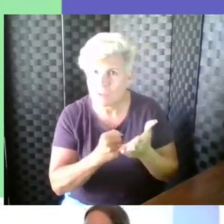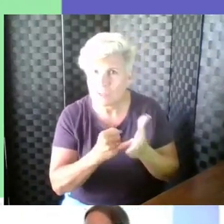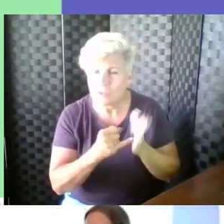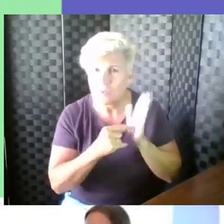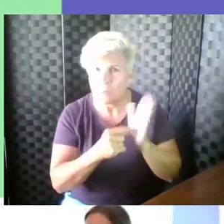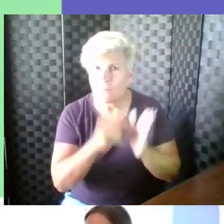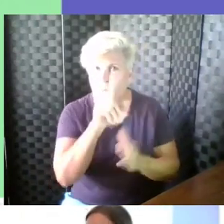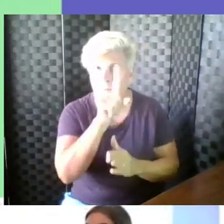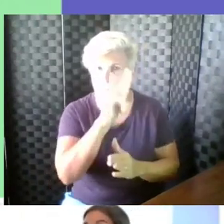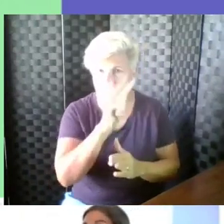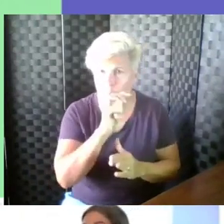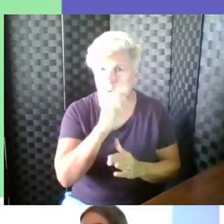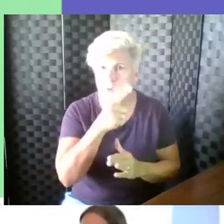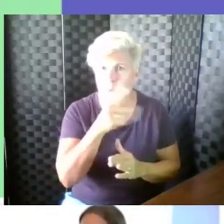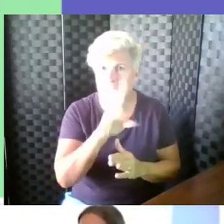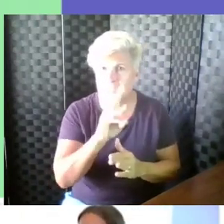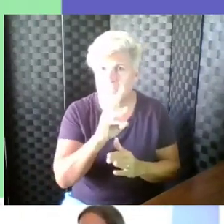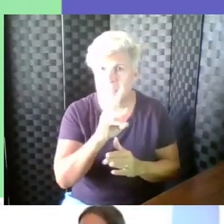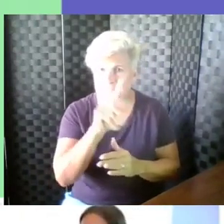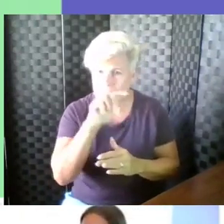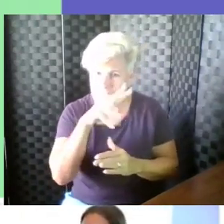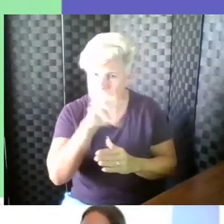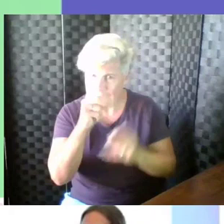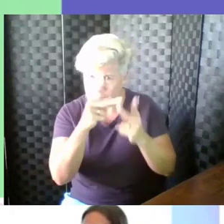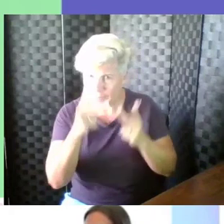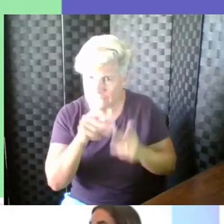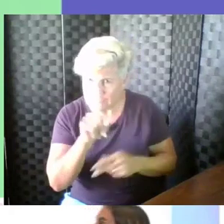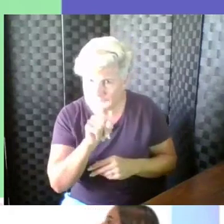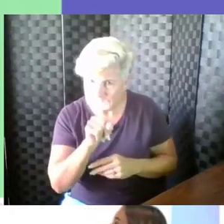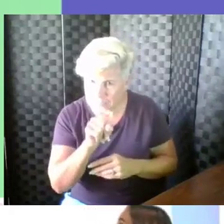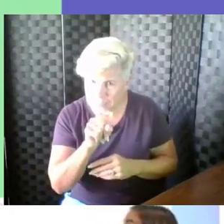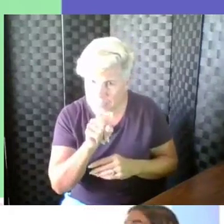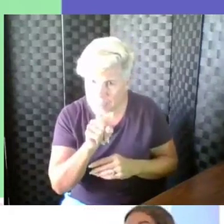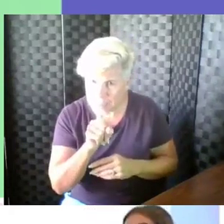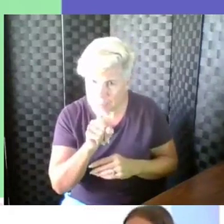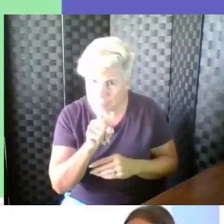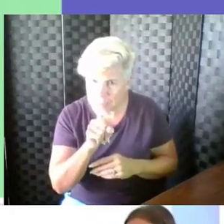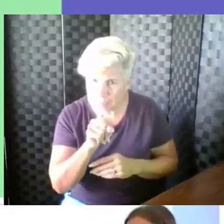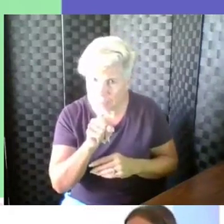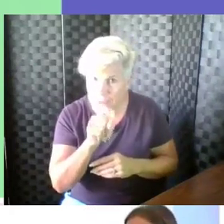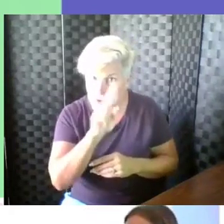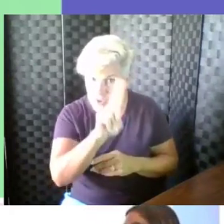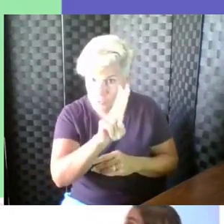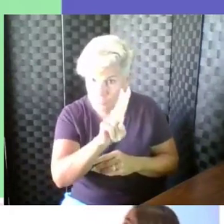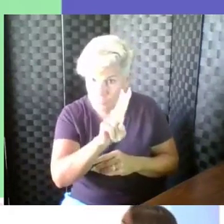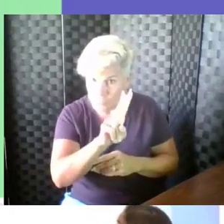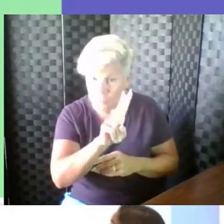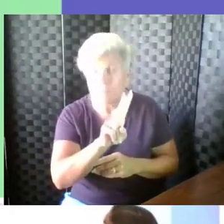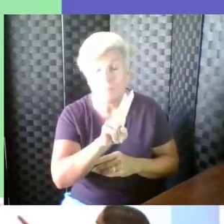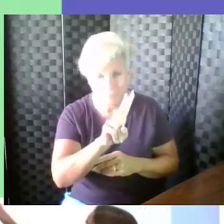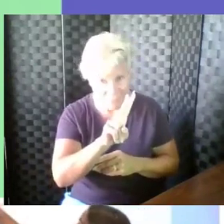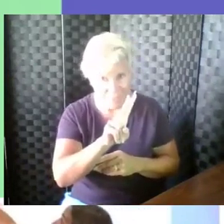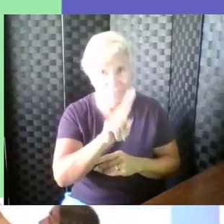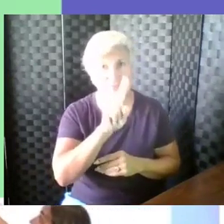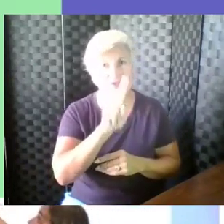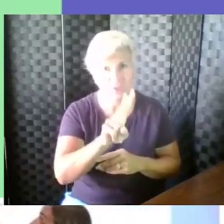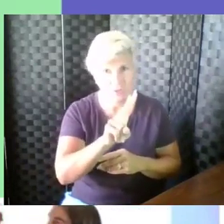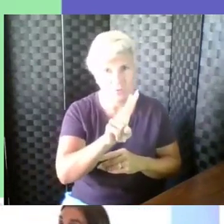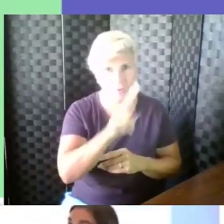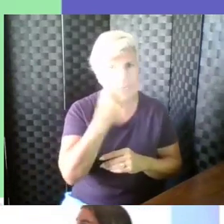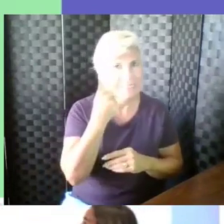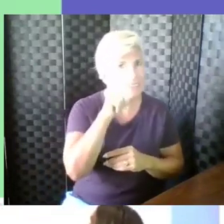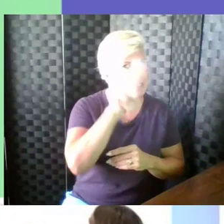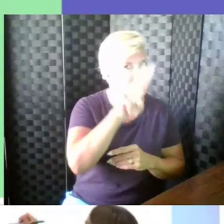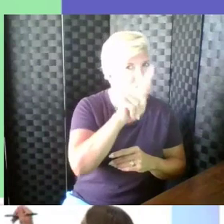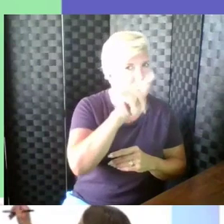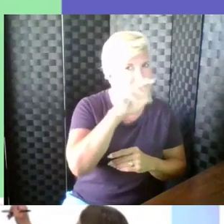represent 426 in that tens place? How many tens did you draw? Did you do 2? I think you should have because I see a 2